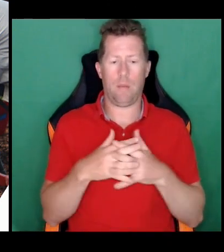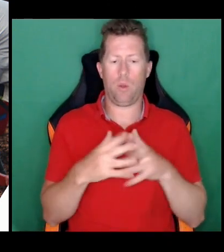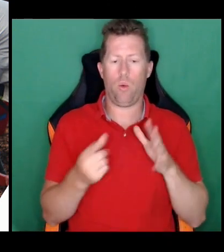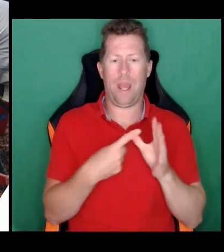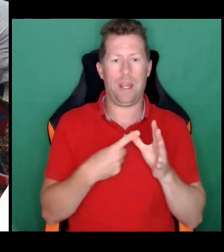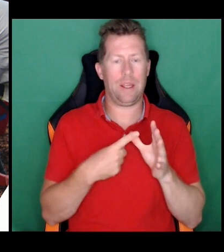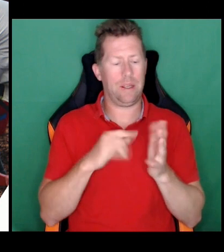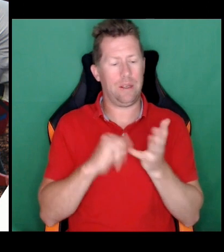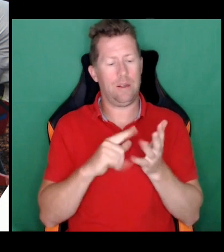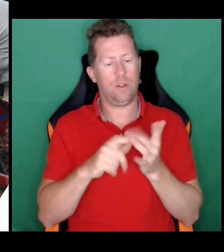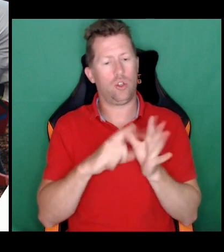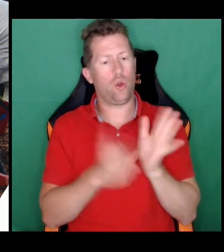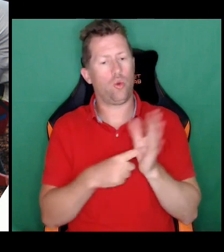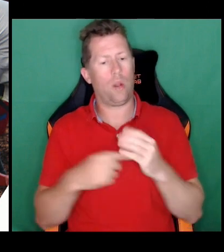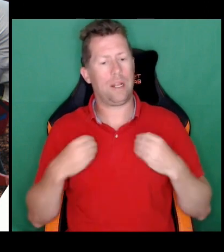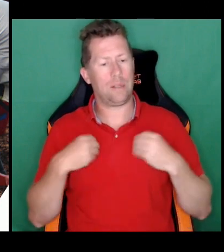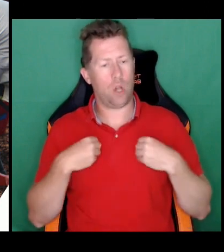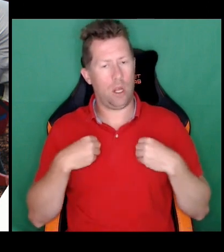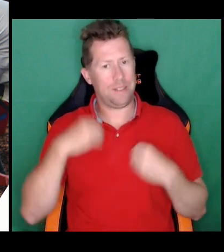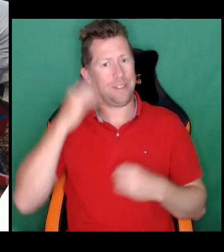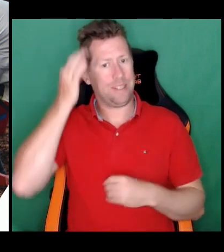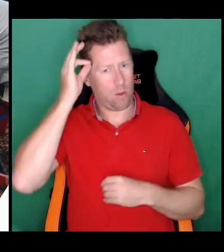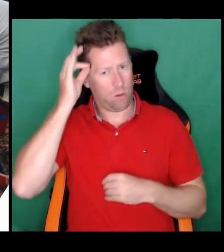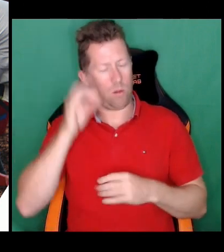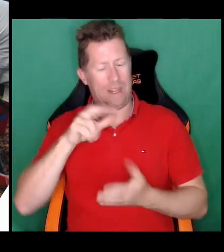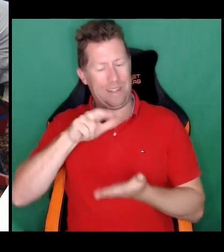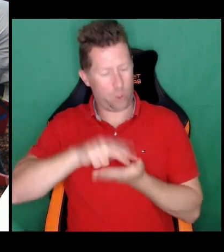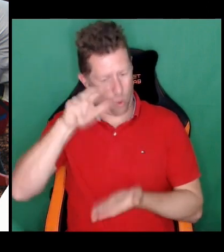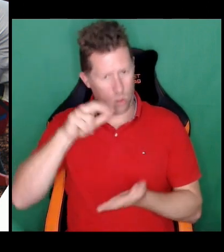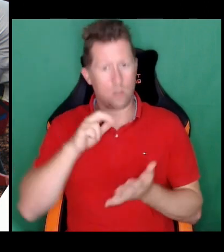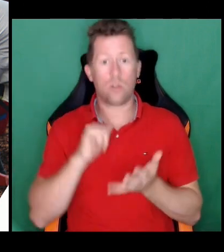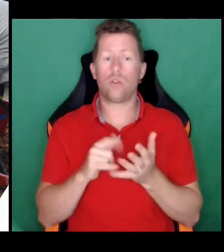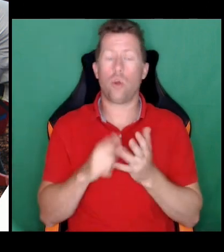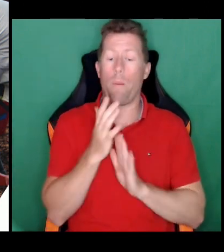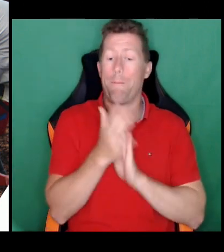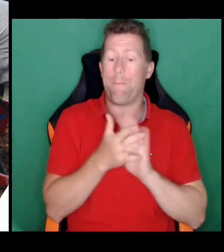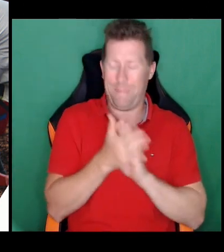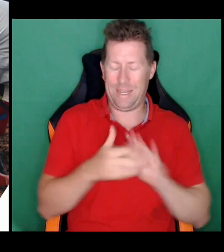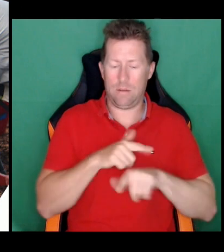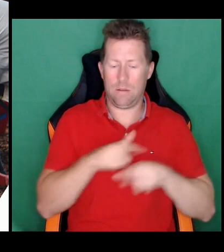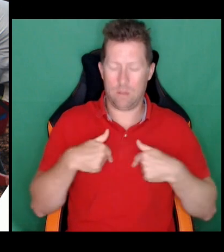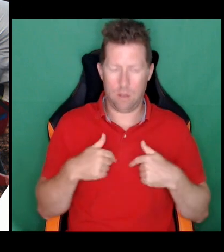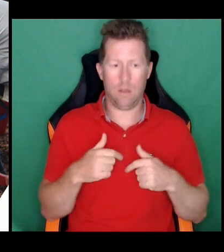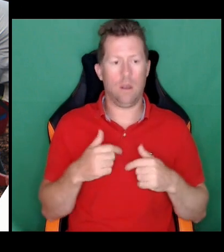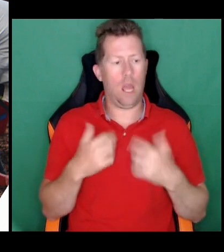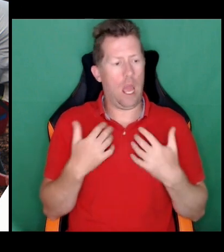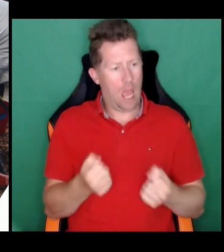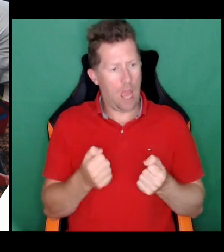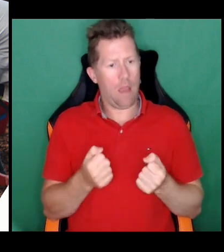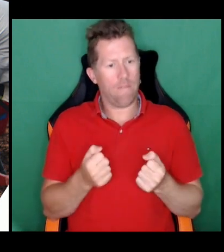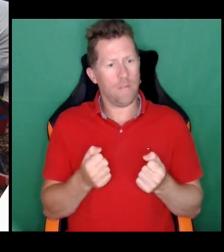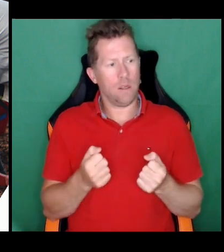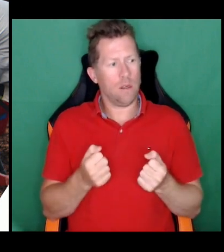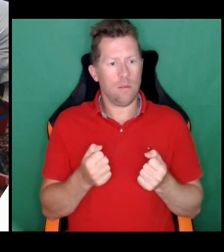Enterprise Council endorsed social enterprise. And so what that really speaks to is the fact that we are very much